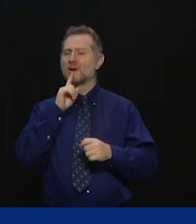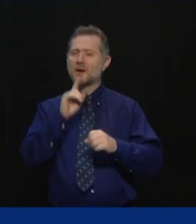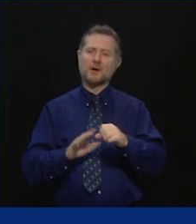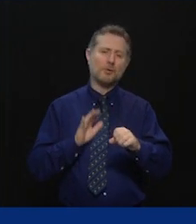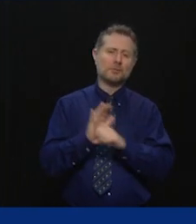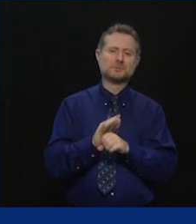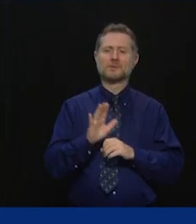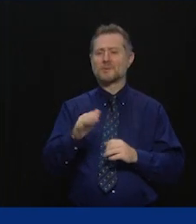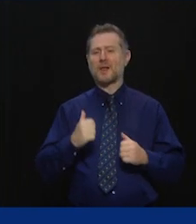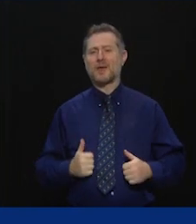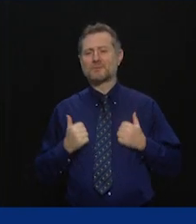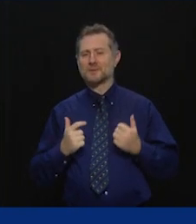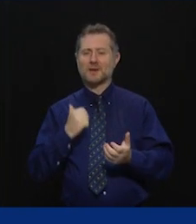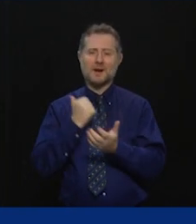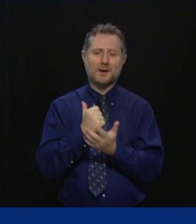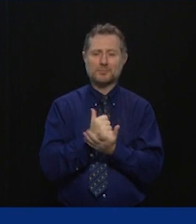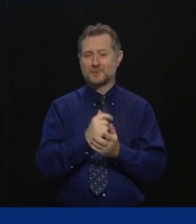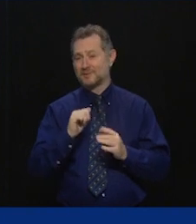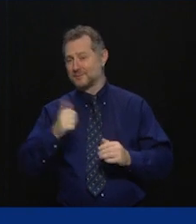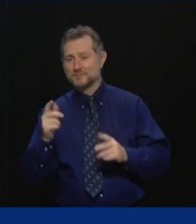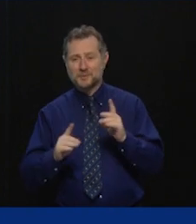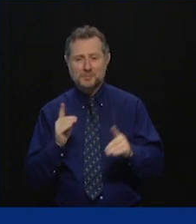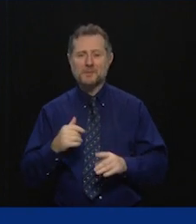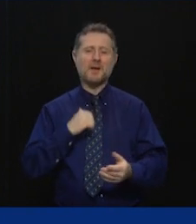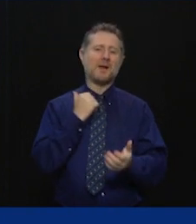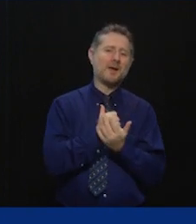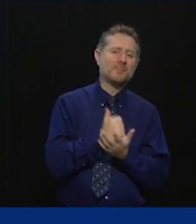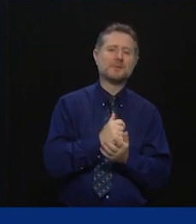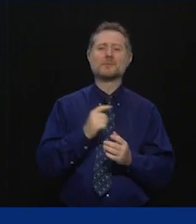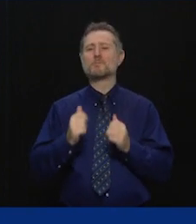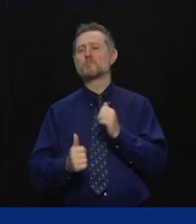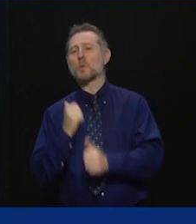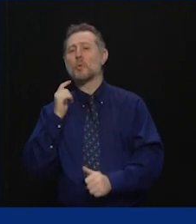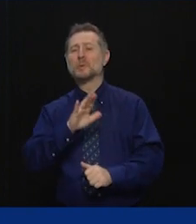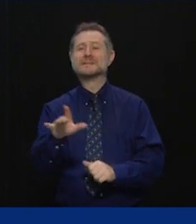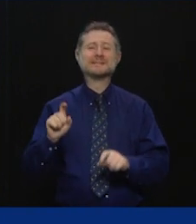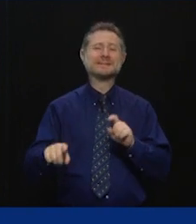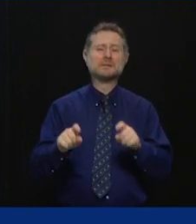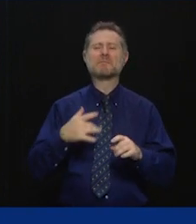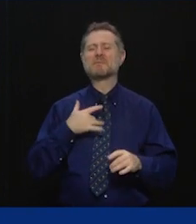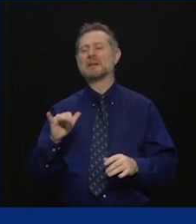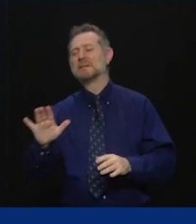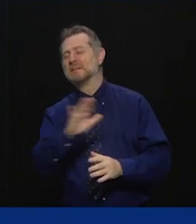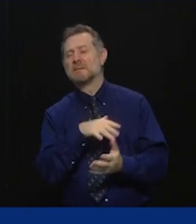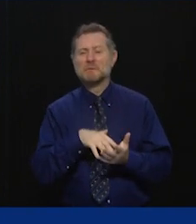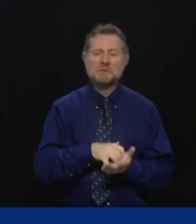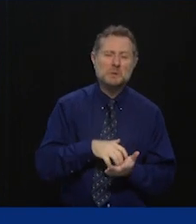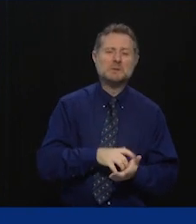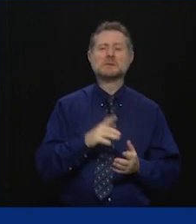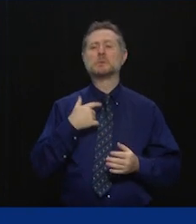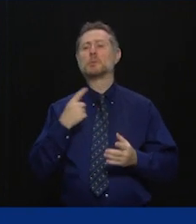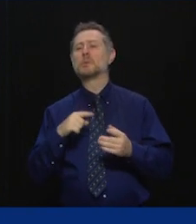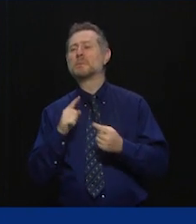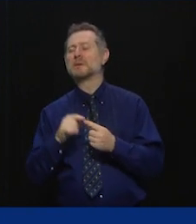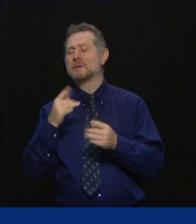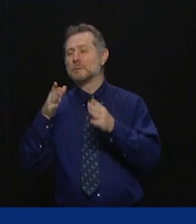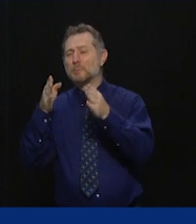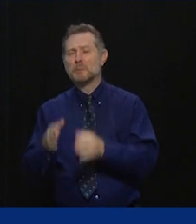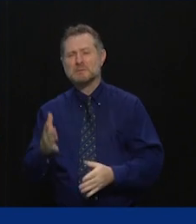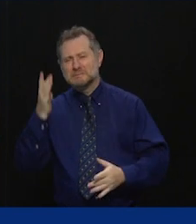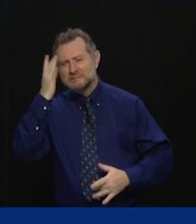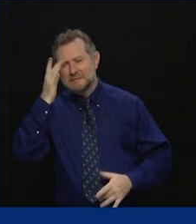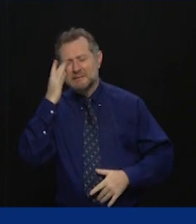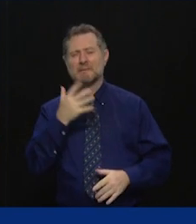people, helping people when they were most in need, when they were most vulnerable, when they were sick, whether they're in a nursing home, whether in a